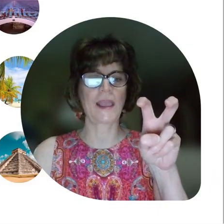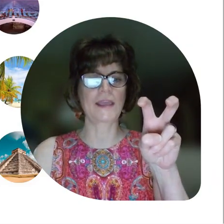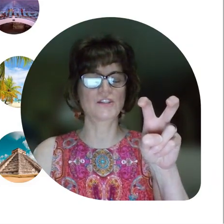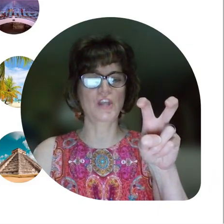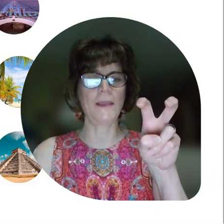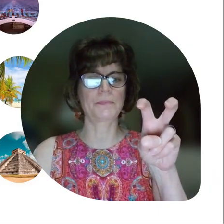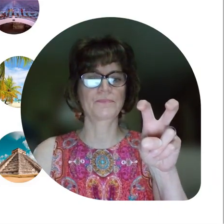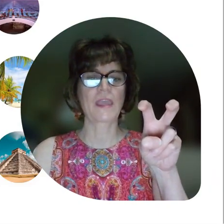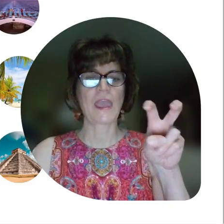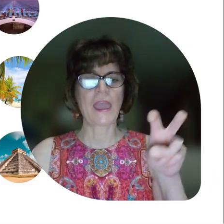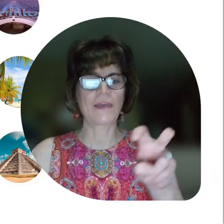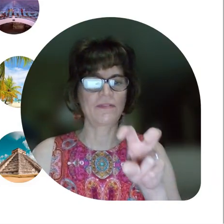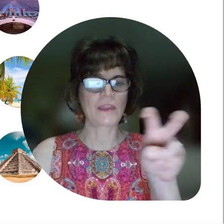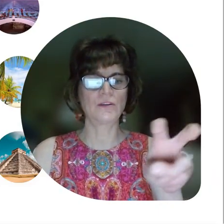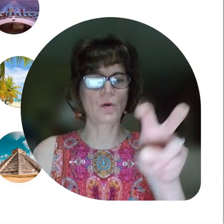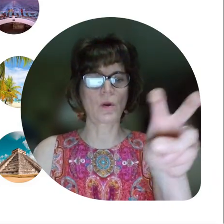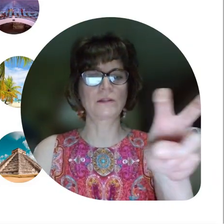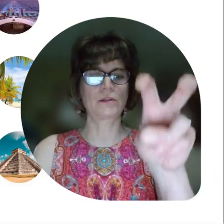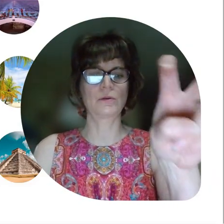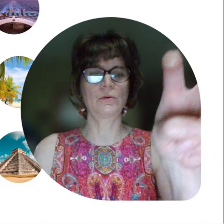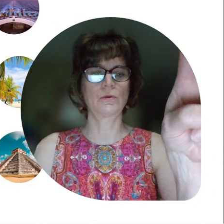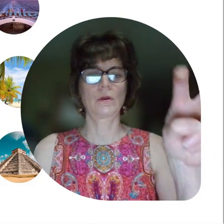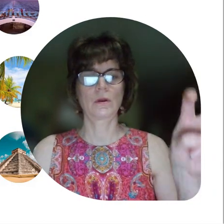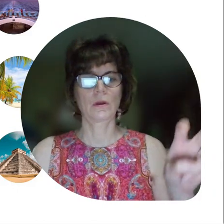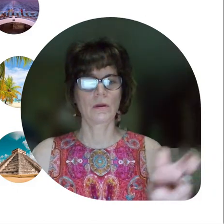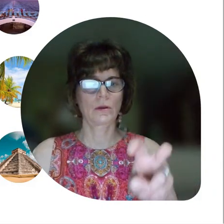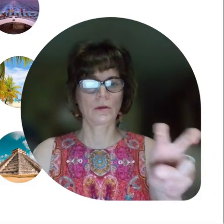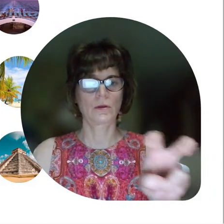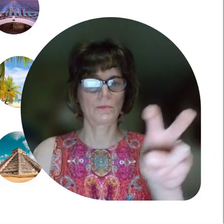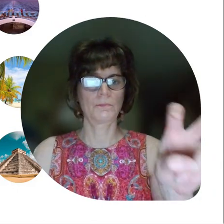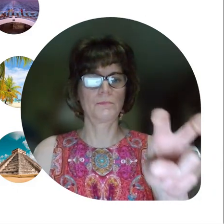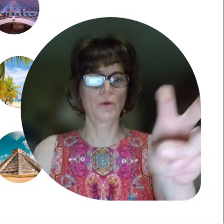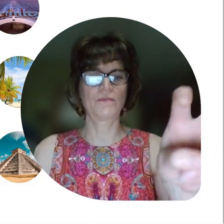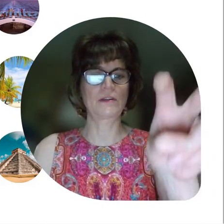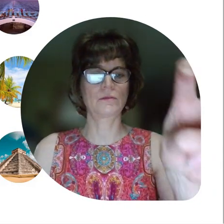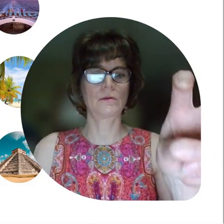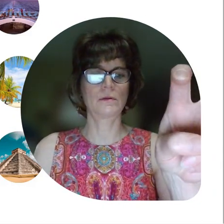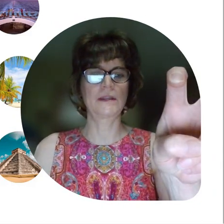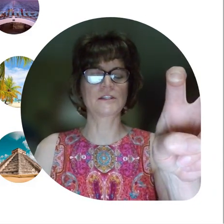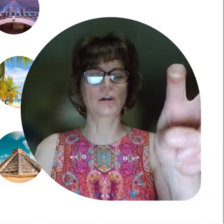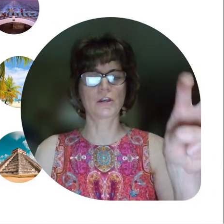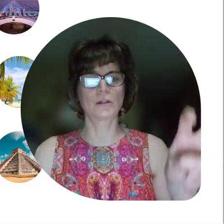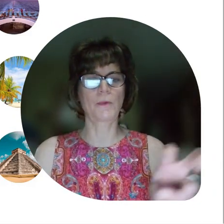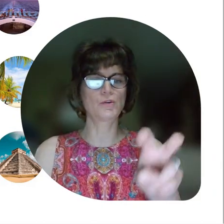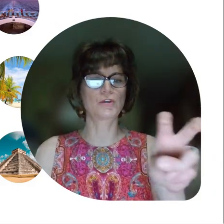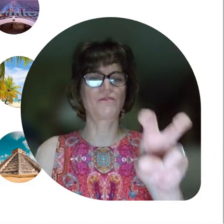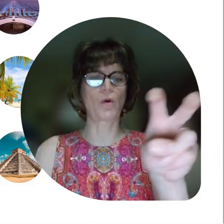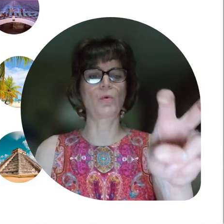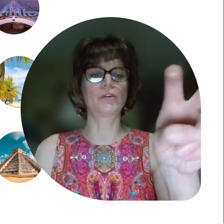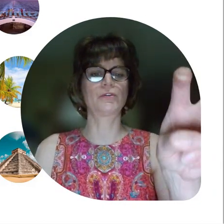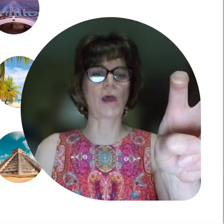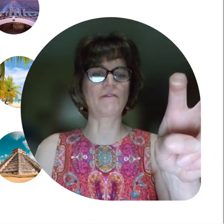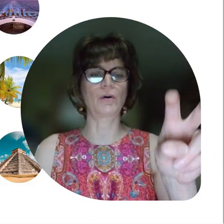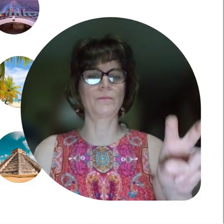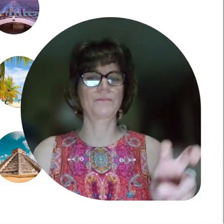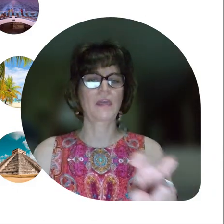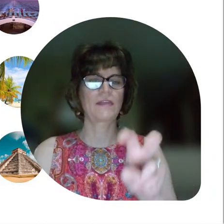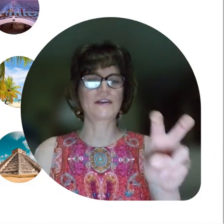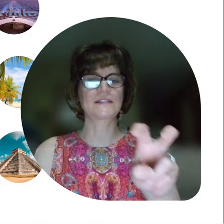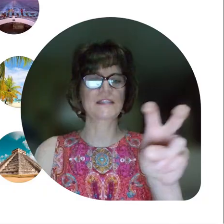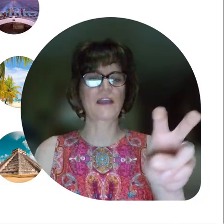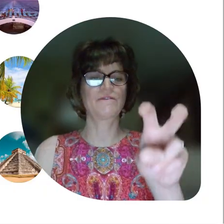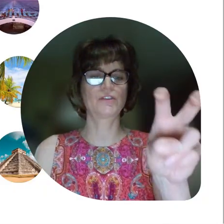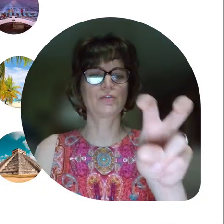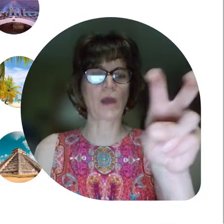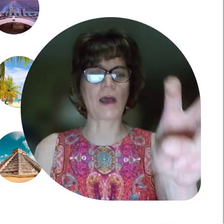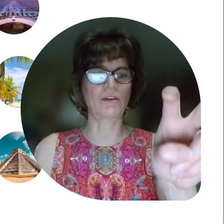2X hand shape, and then you're going to move it in a circular motion forward. Travel.